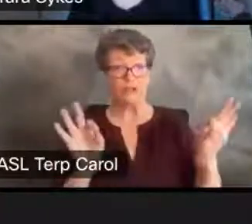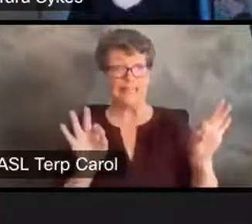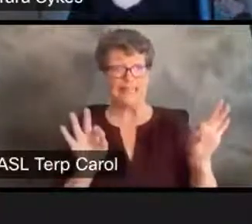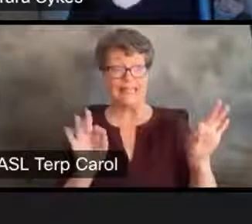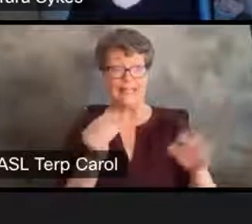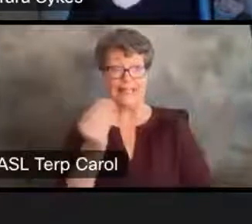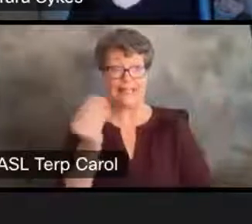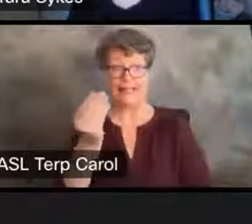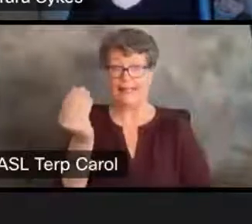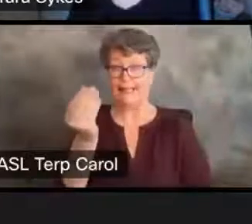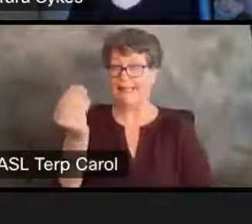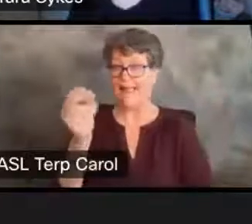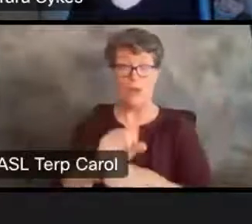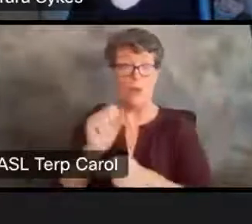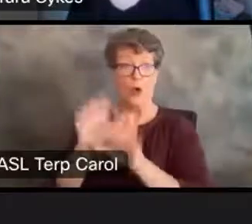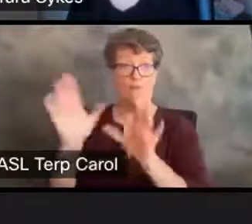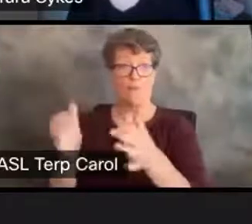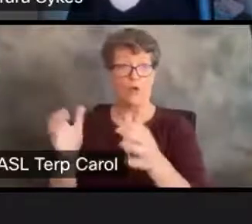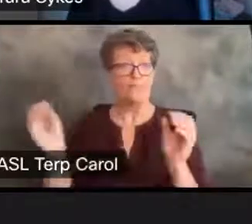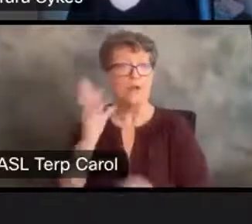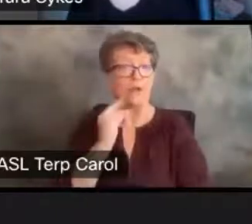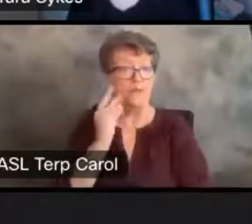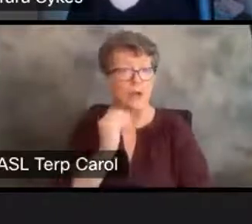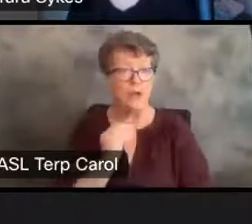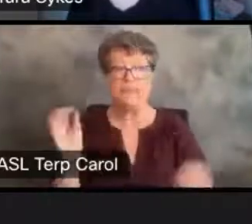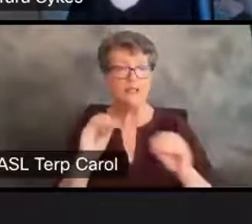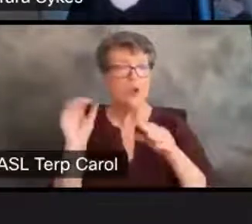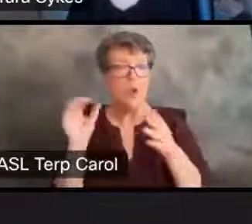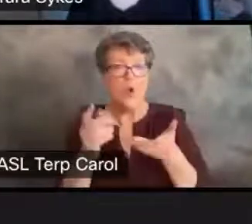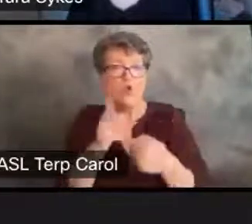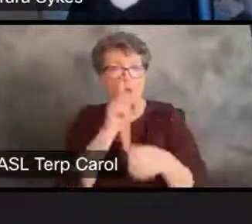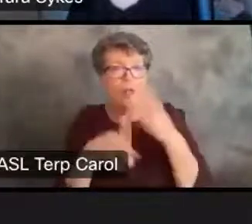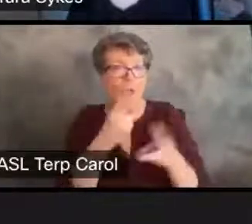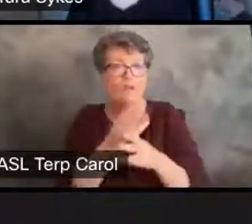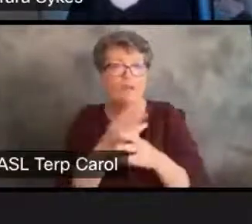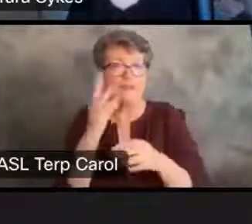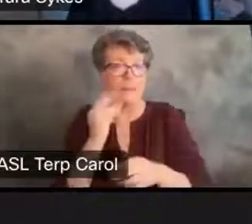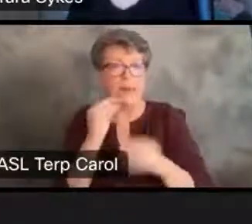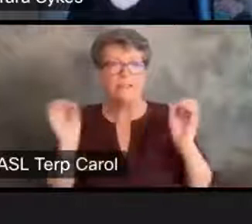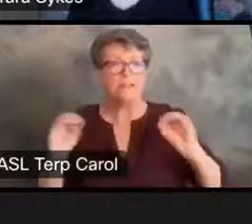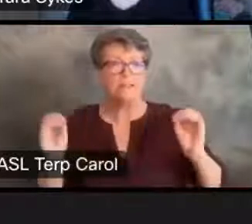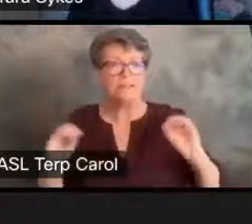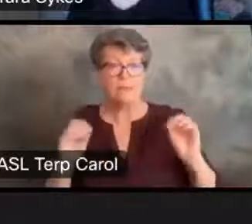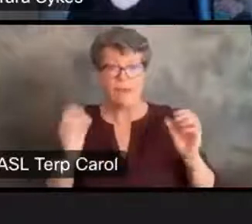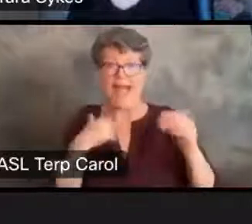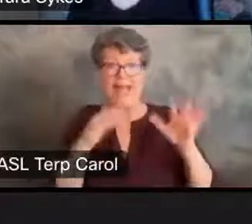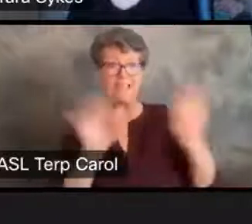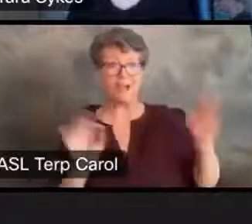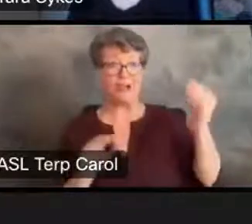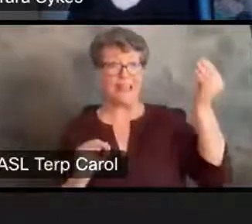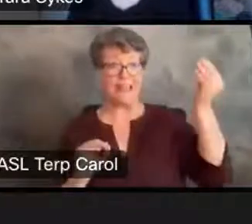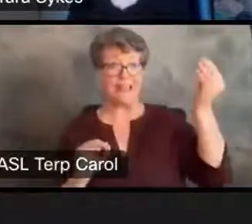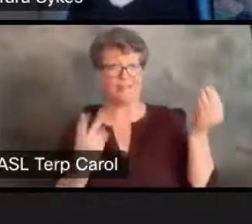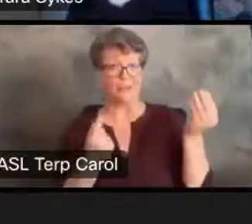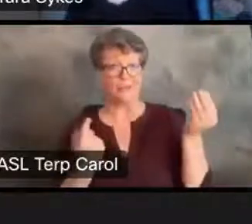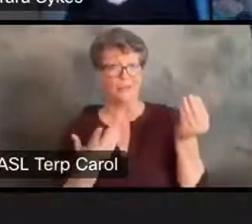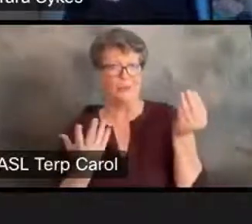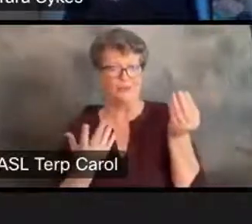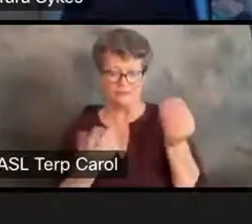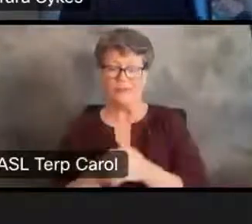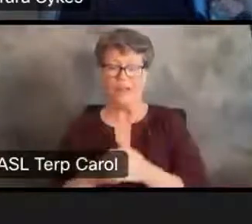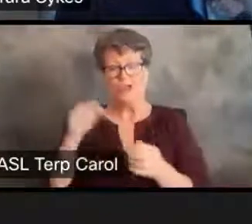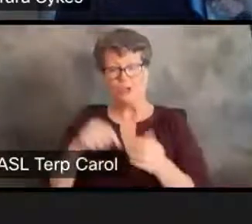same time to gain that work experience. I'm sure a lot of you know, for our clients, trying to go to school and work at the